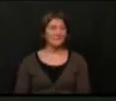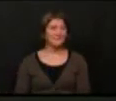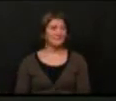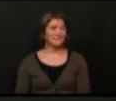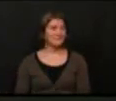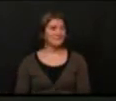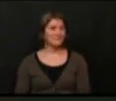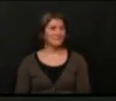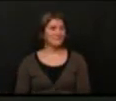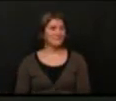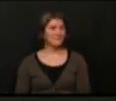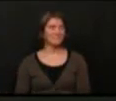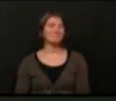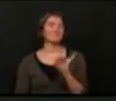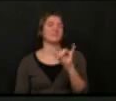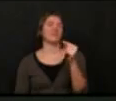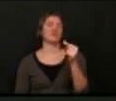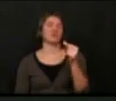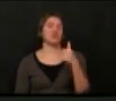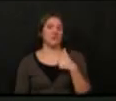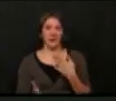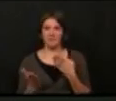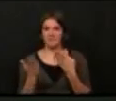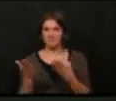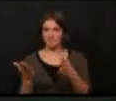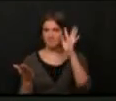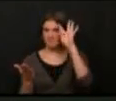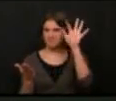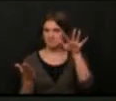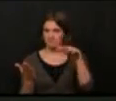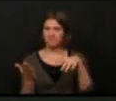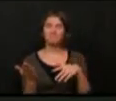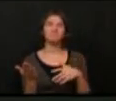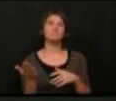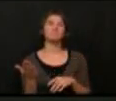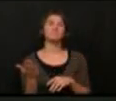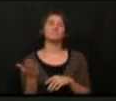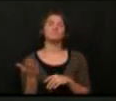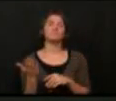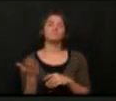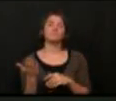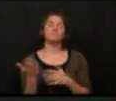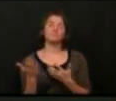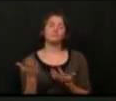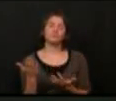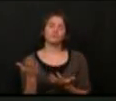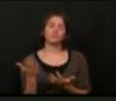I think what I would like to do is to ask for a